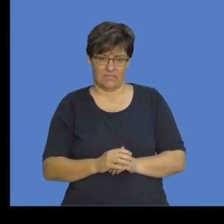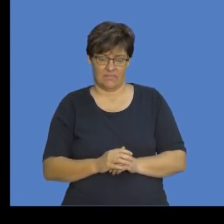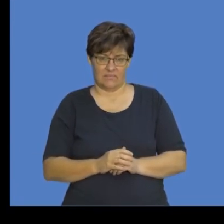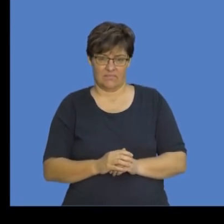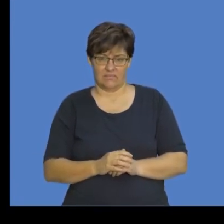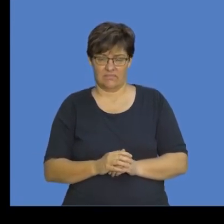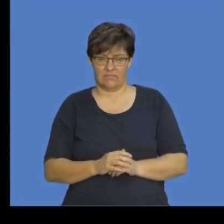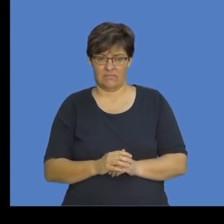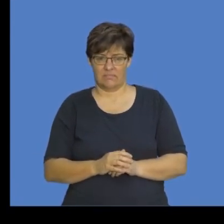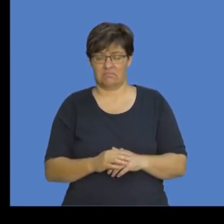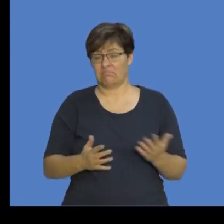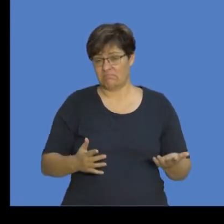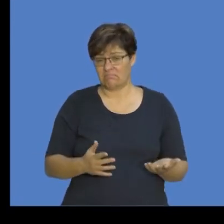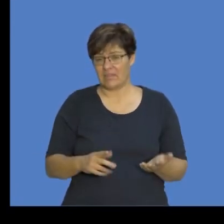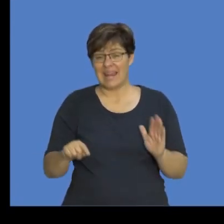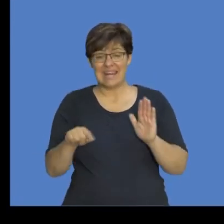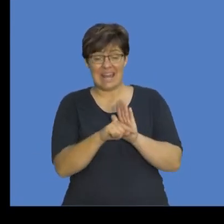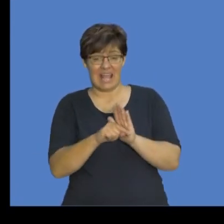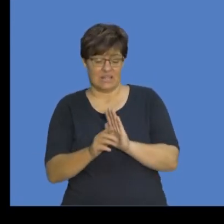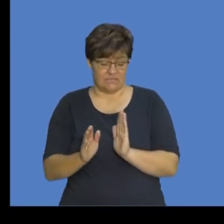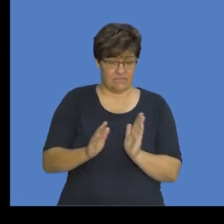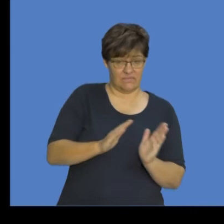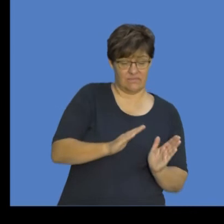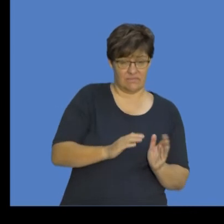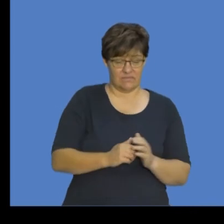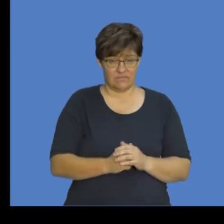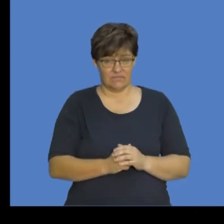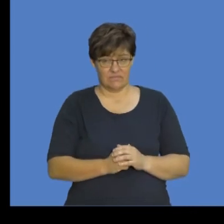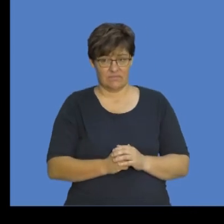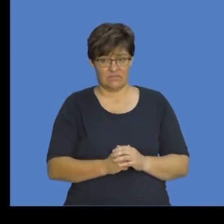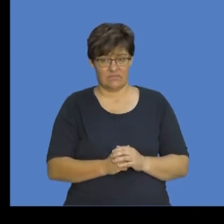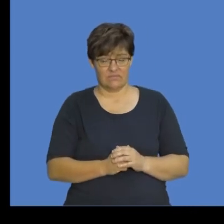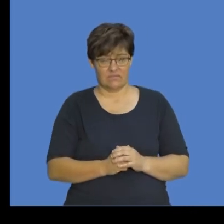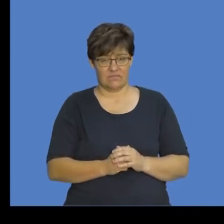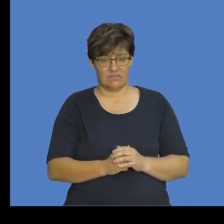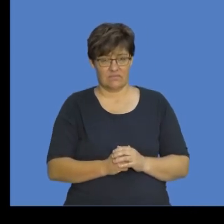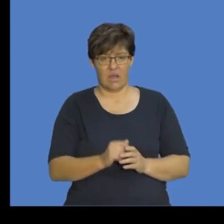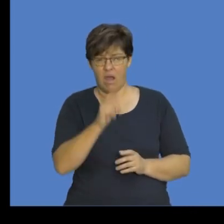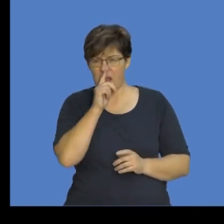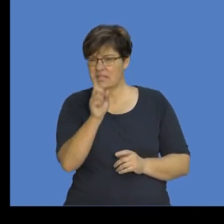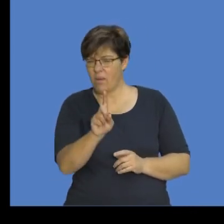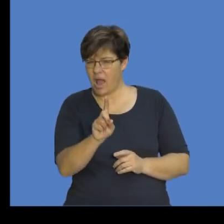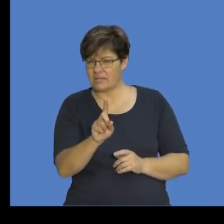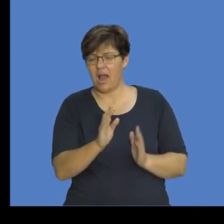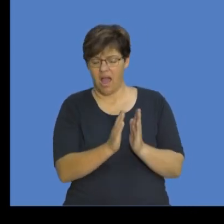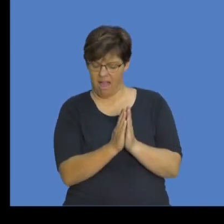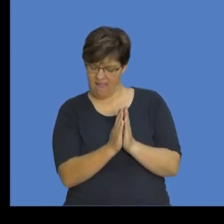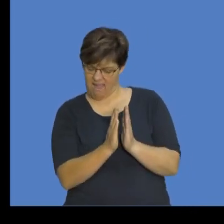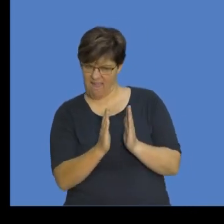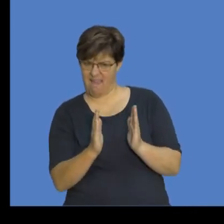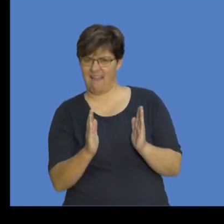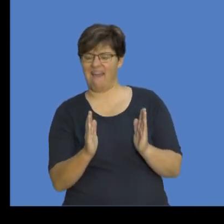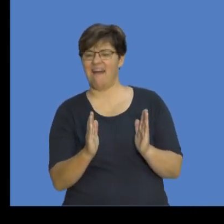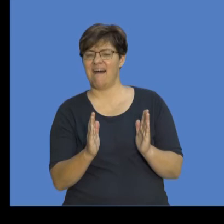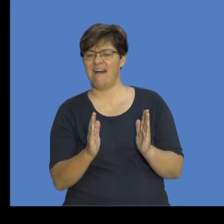And what about negatively skewed? Negatively skewed, by just looking, you can see that this part